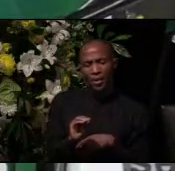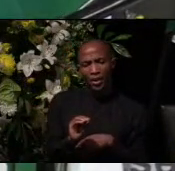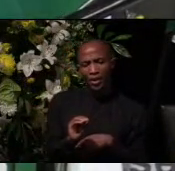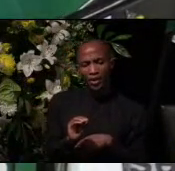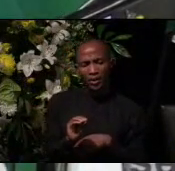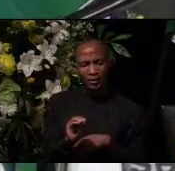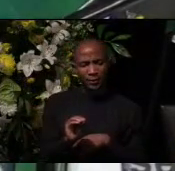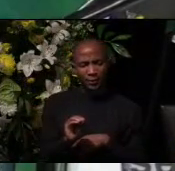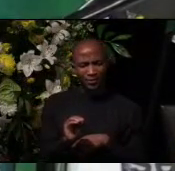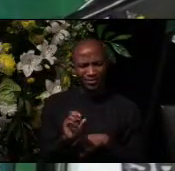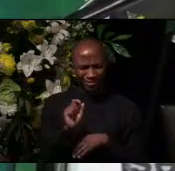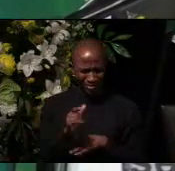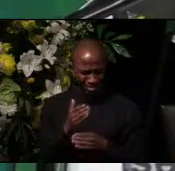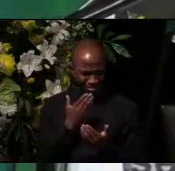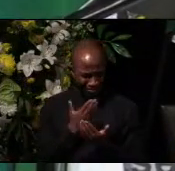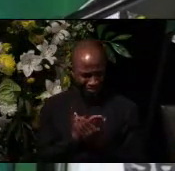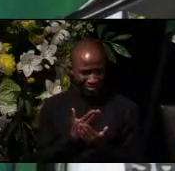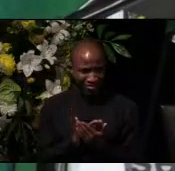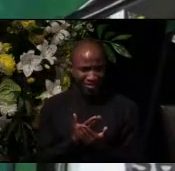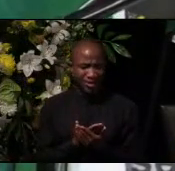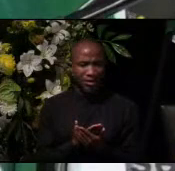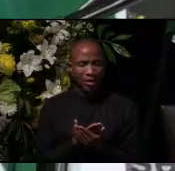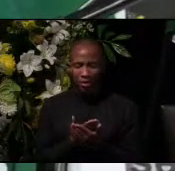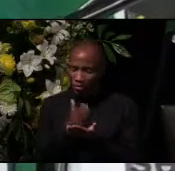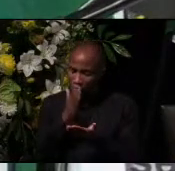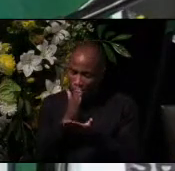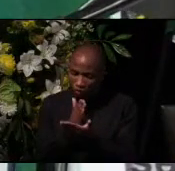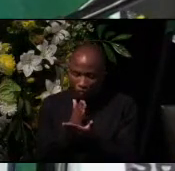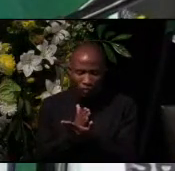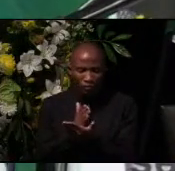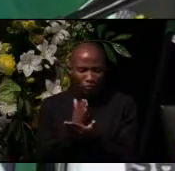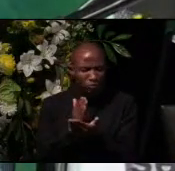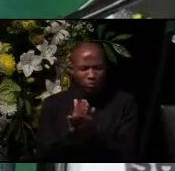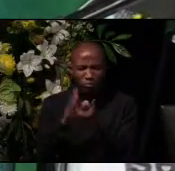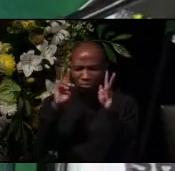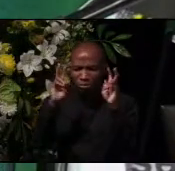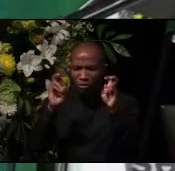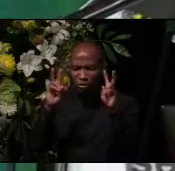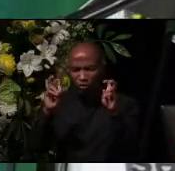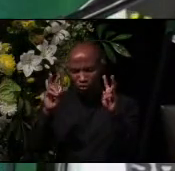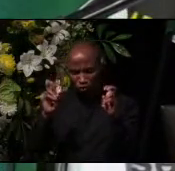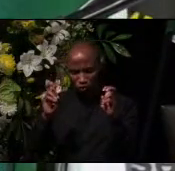sacrifice to ensure that we deal with this problem of poverty